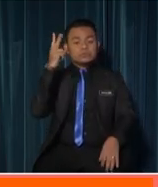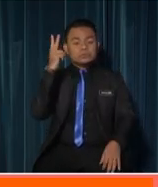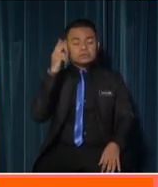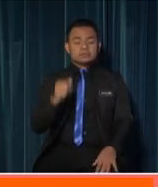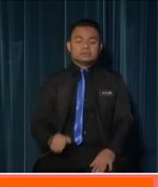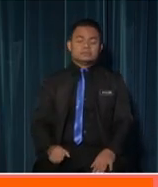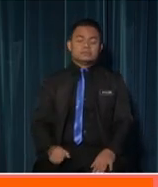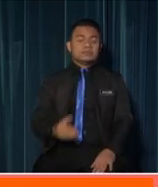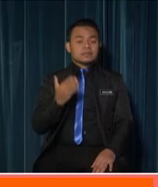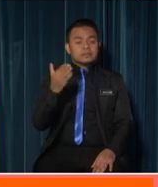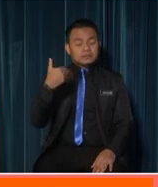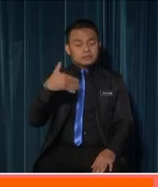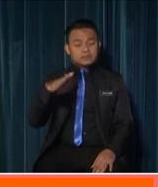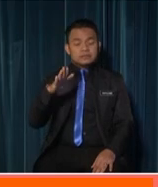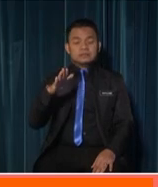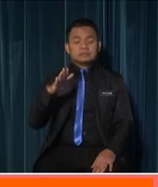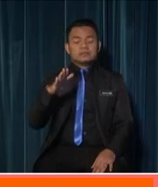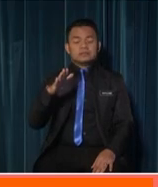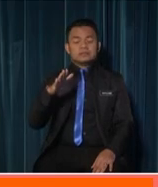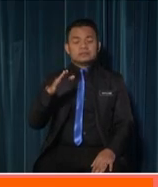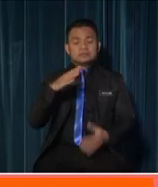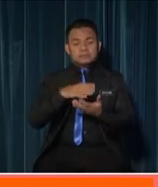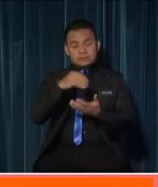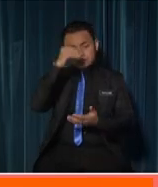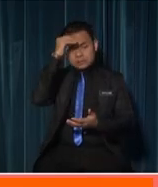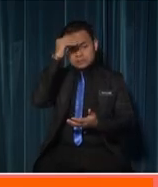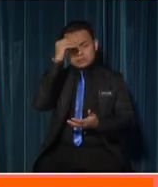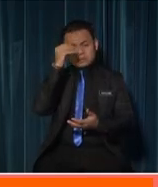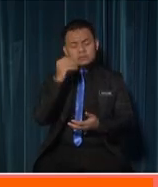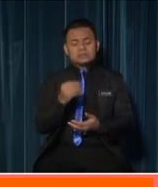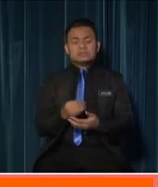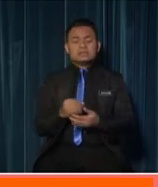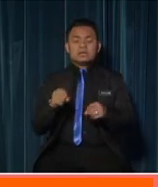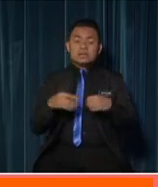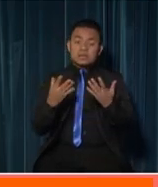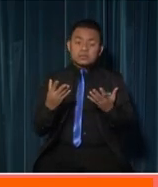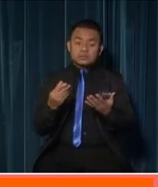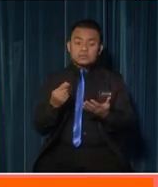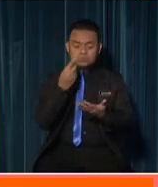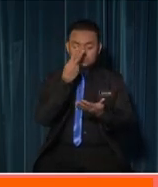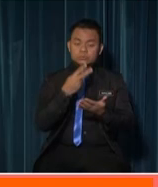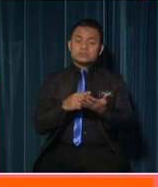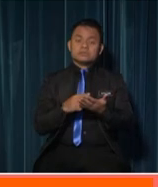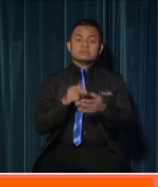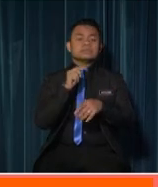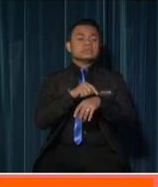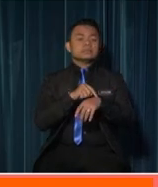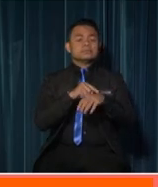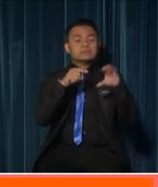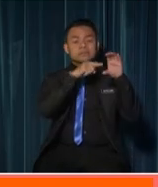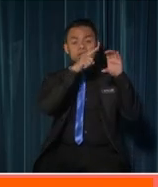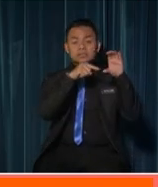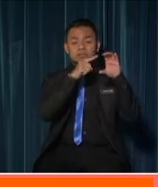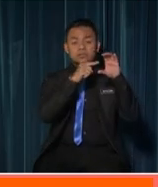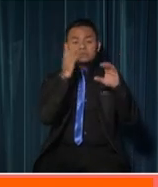You have learnt how to read time on the clock face. Let's try